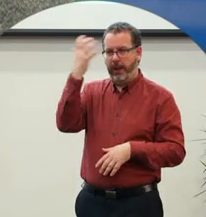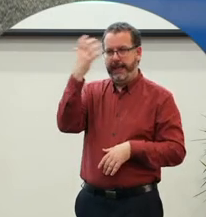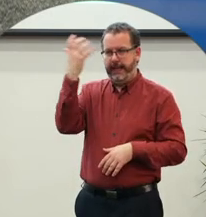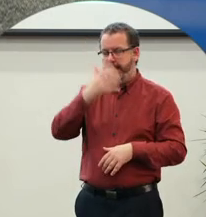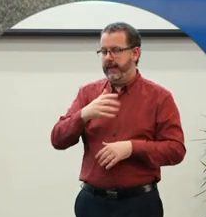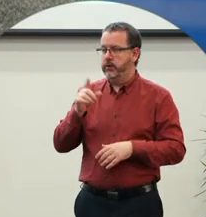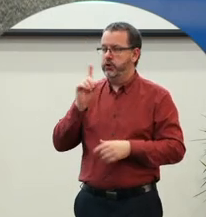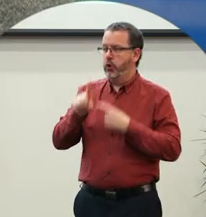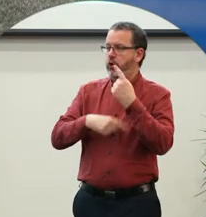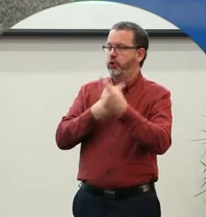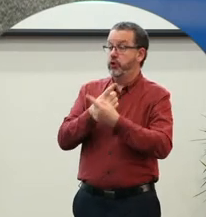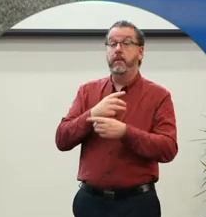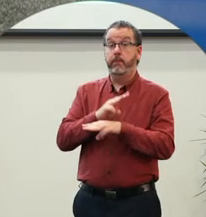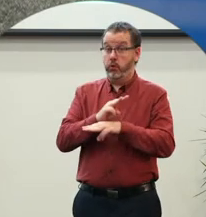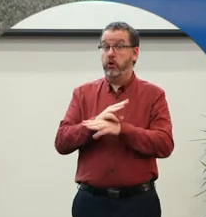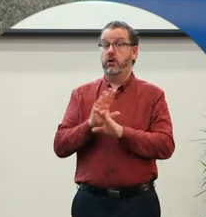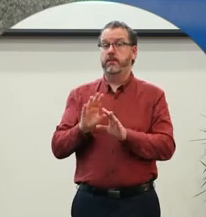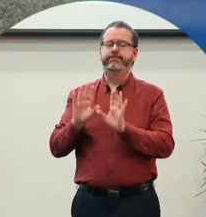eccentrics in her life, you know.